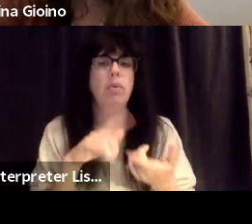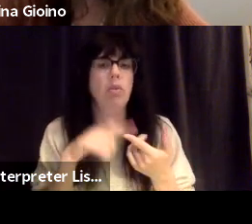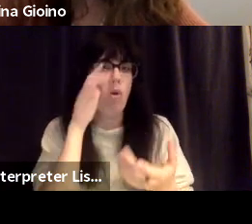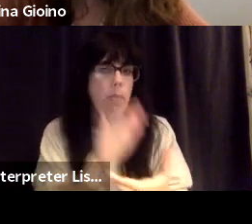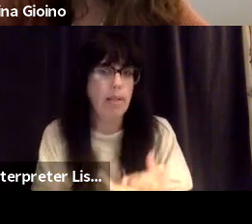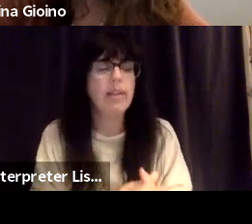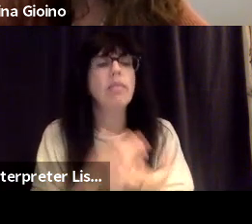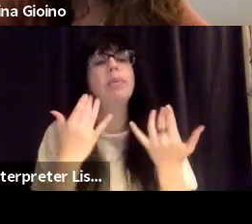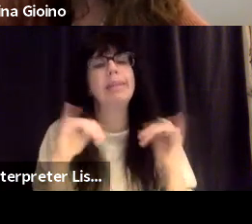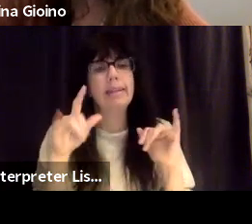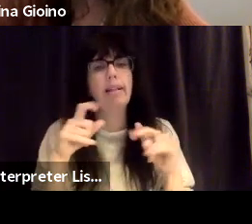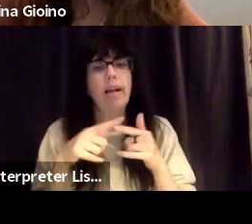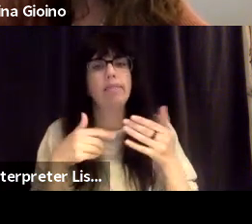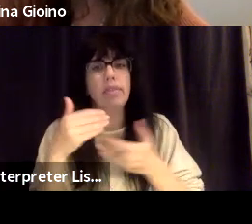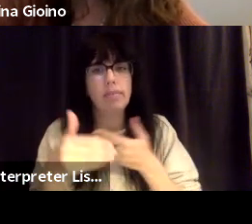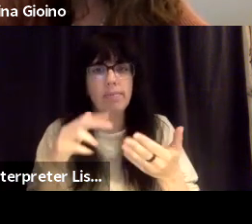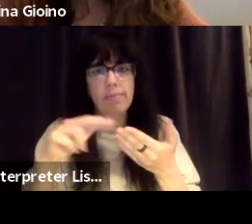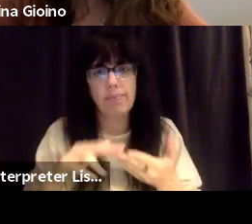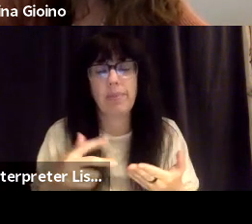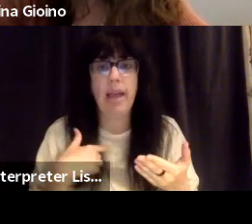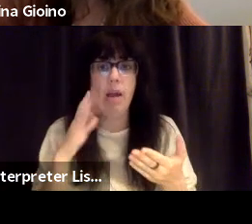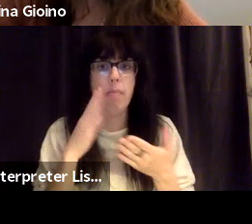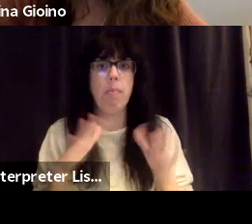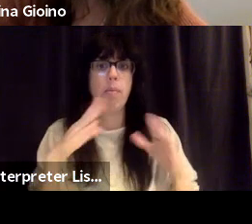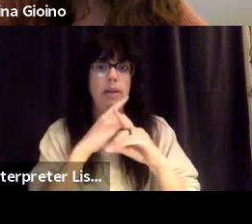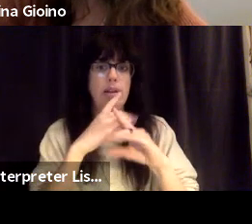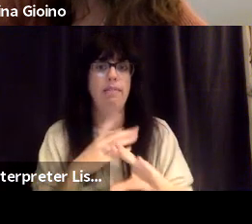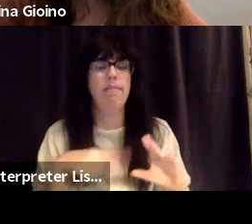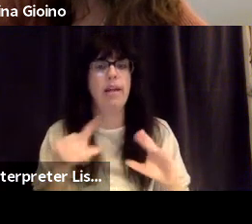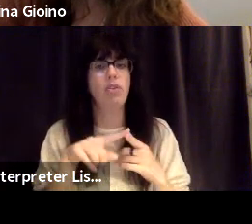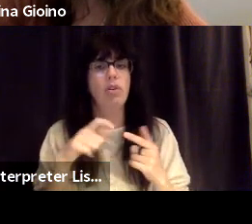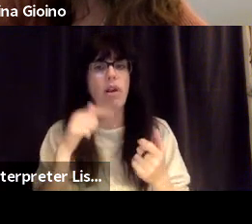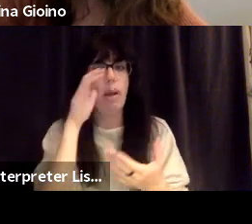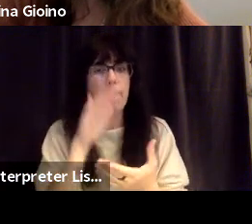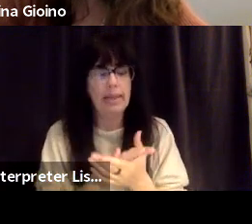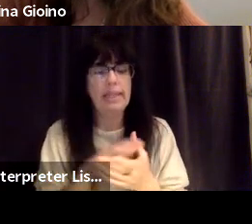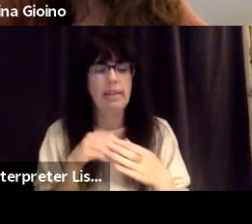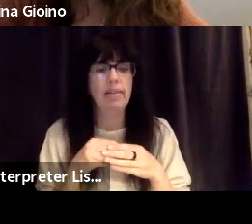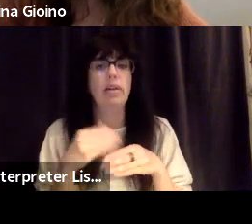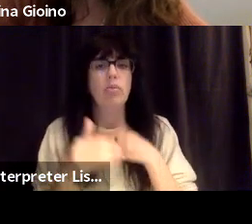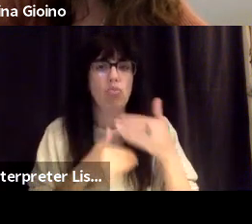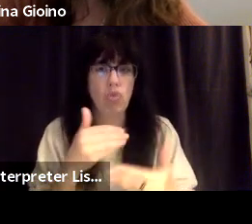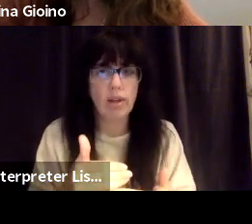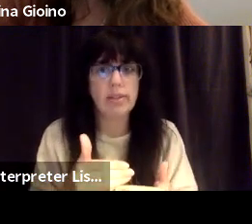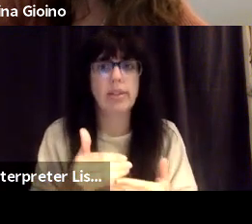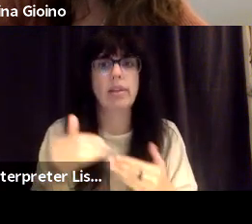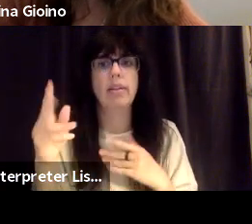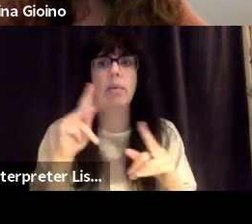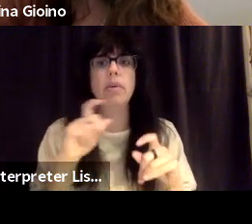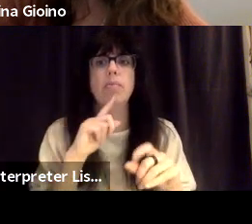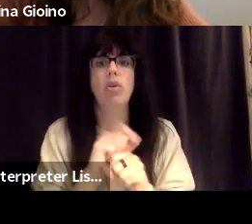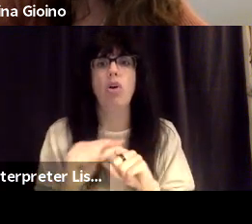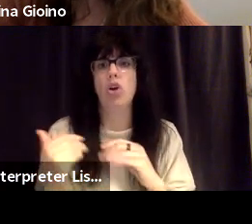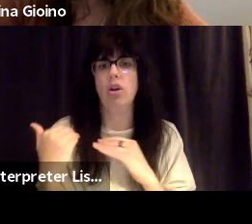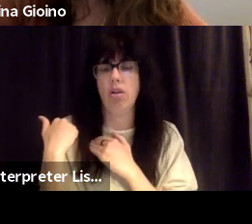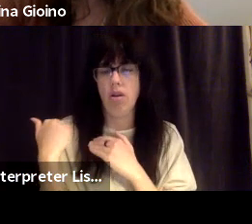procedures. Because I'm a public defender, you know, like I at the core of it, like I believe in process and I believe in holding people accountable. And I believe that when